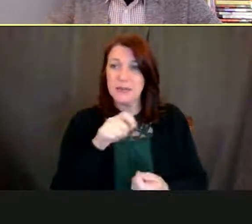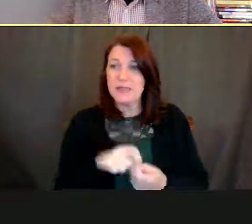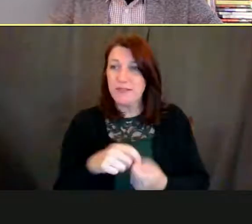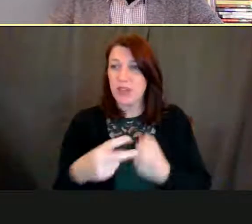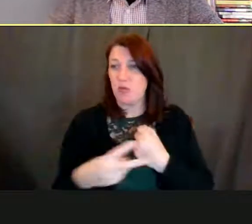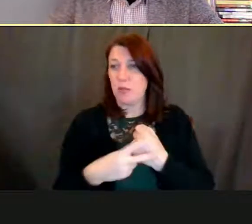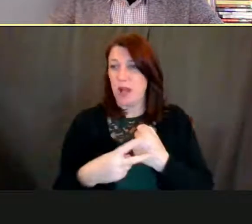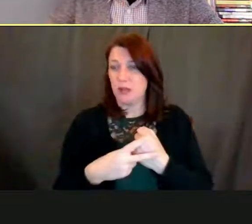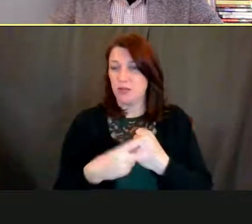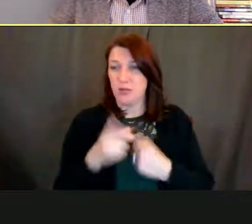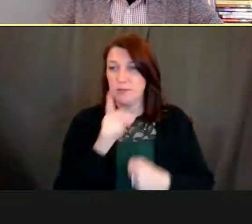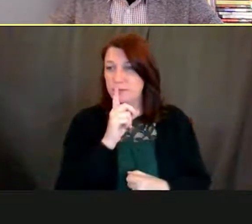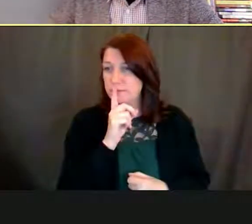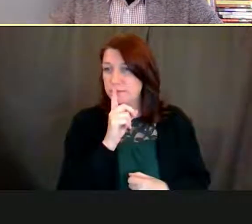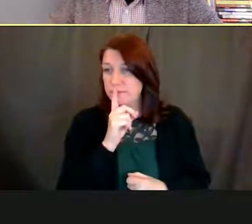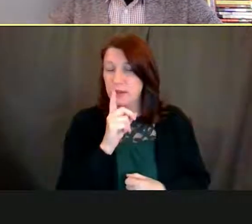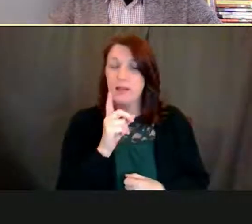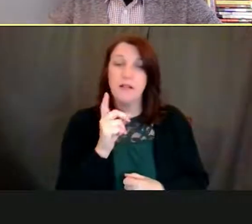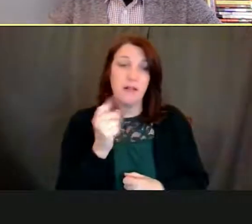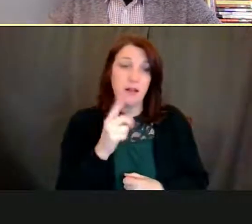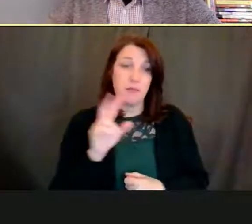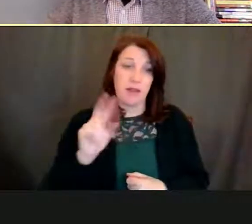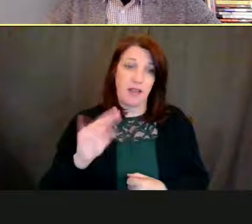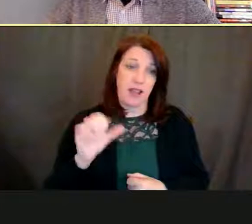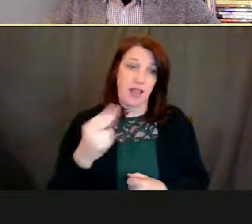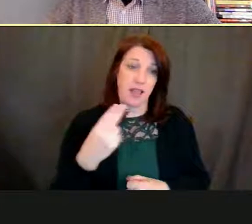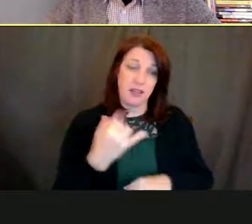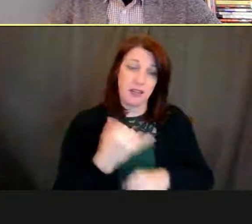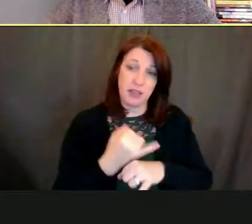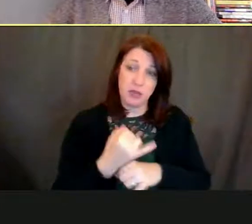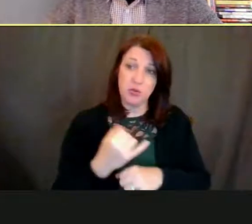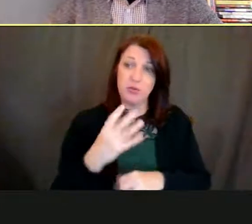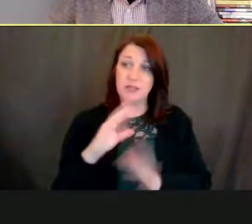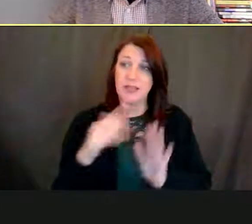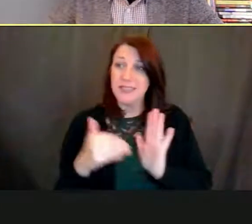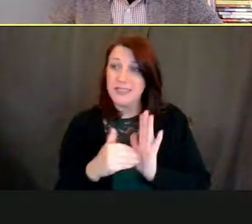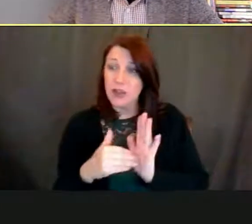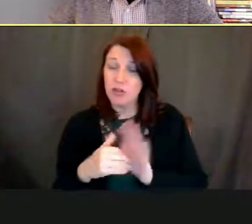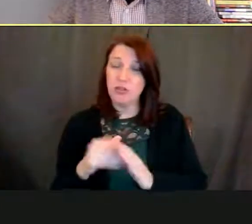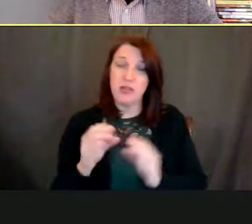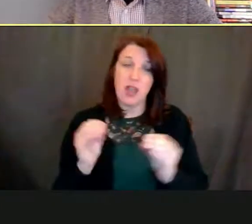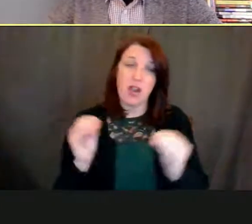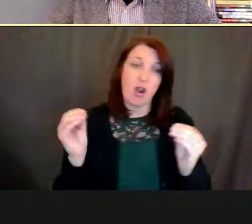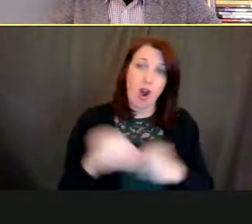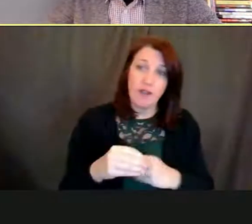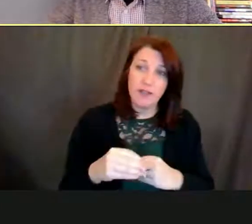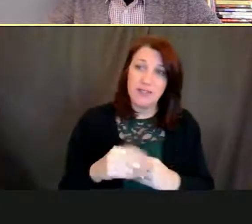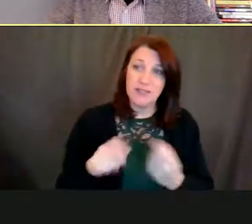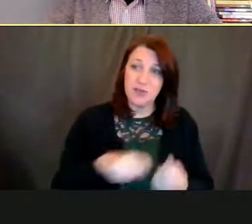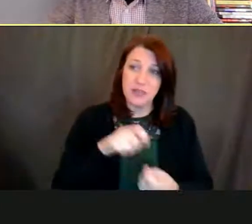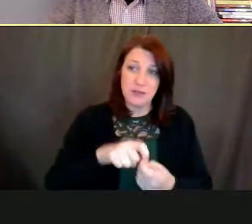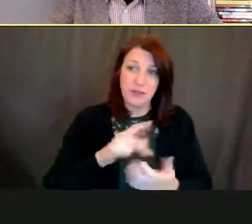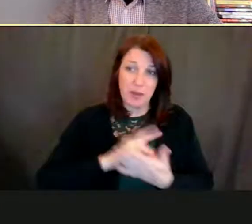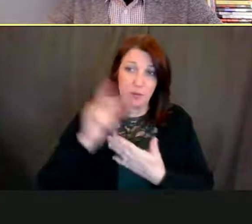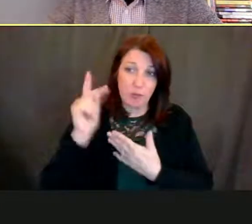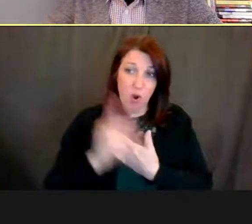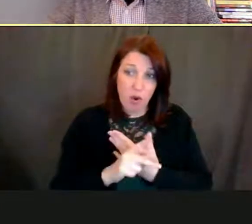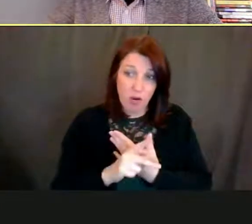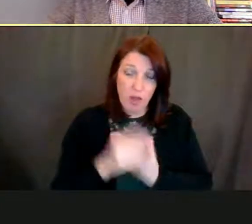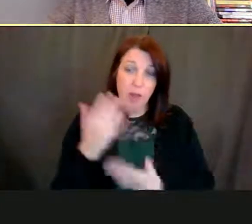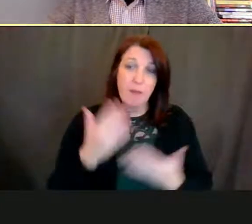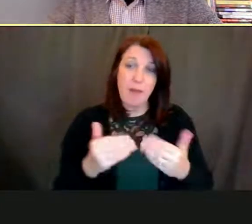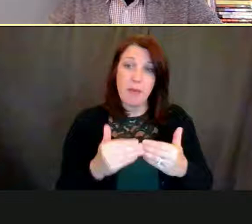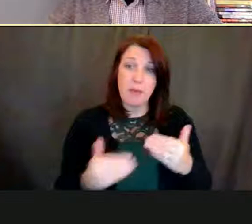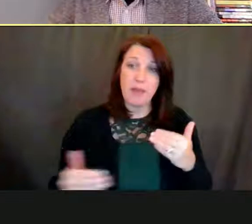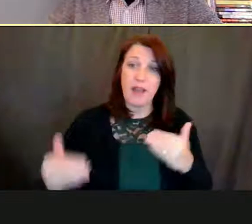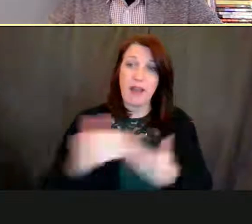repository. Nevertheless, NIH institutes and centers and offices or specific programs may go beyond